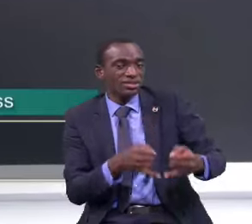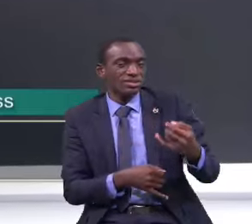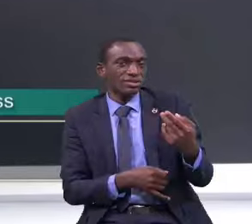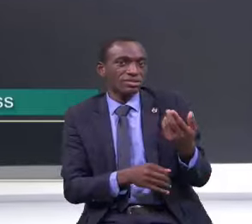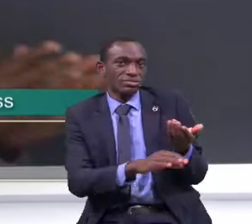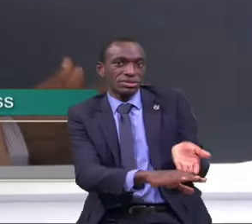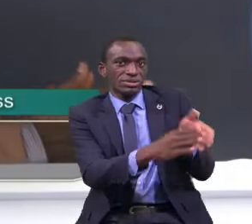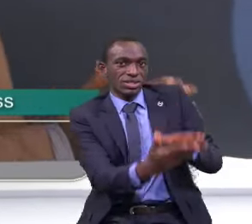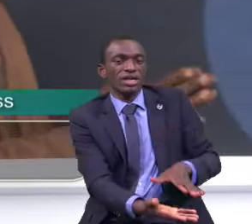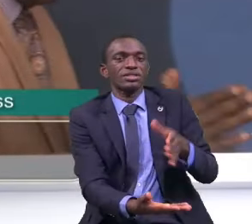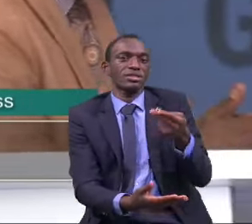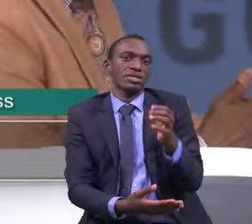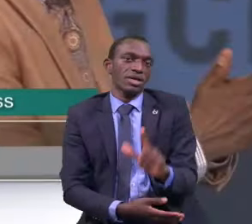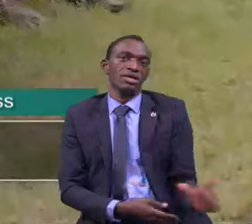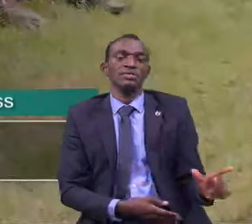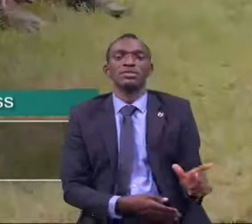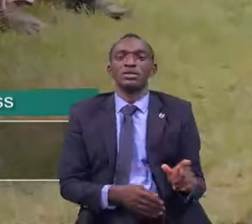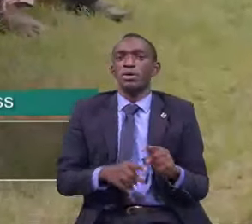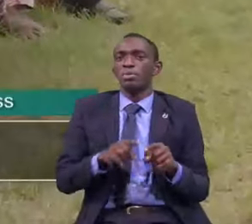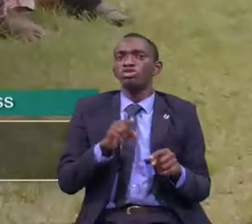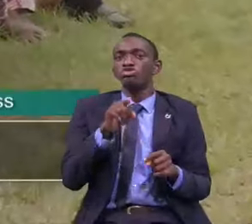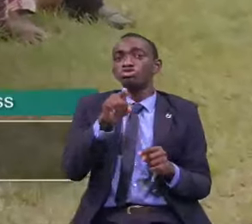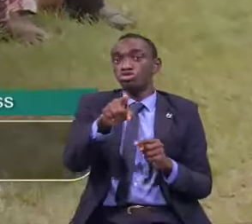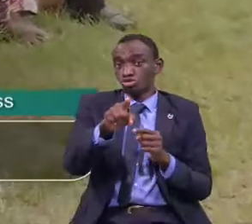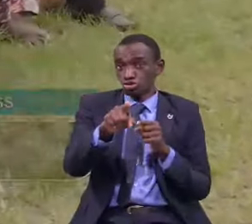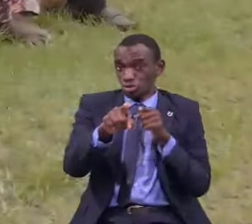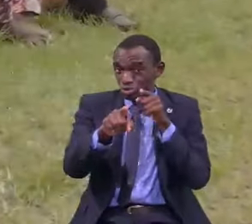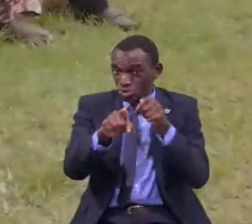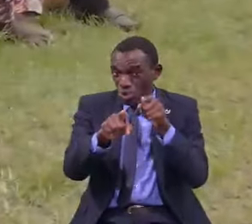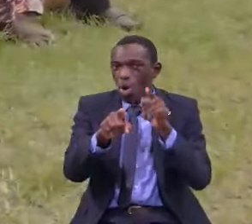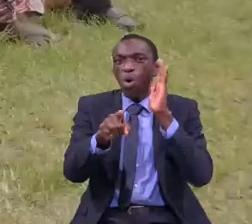But you see, you follow the good way.